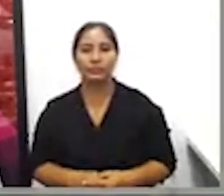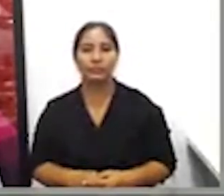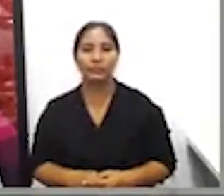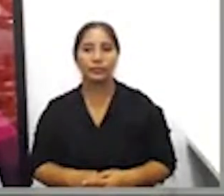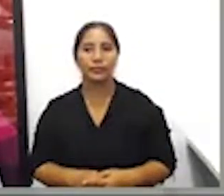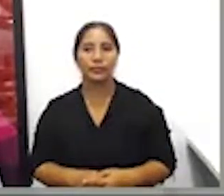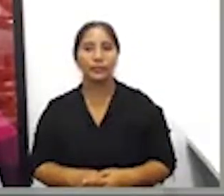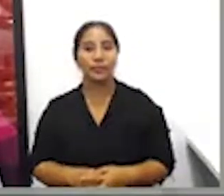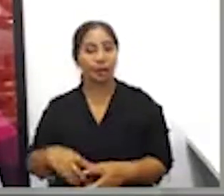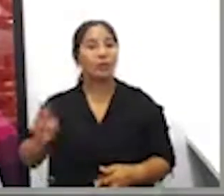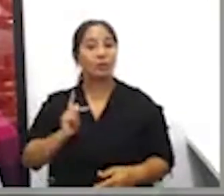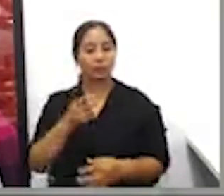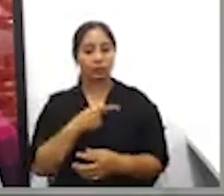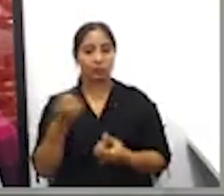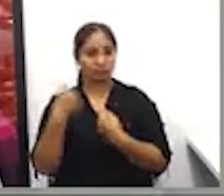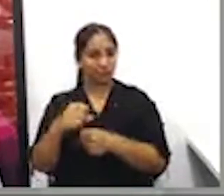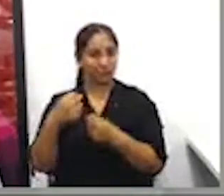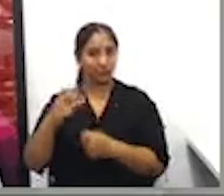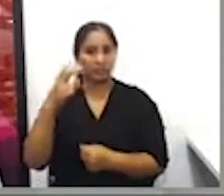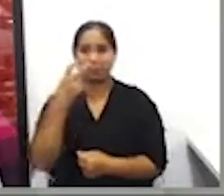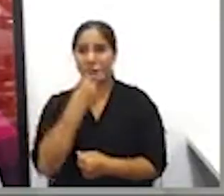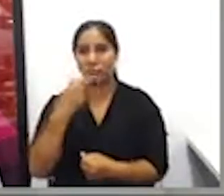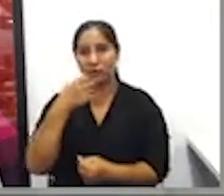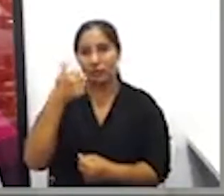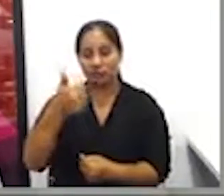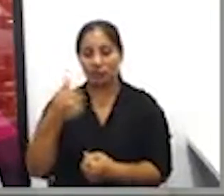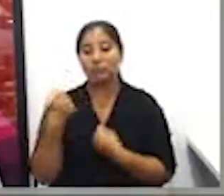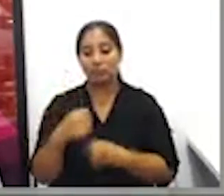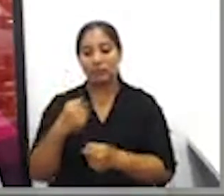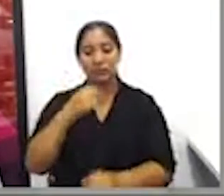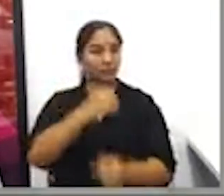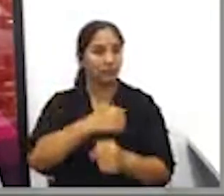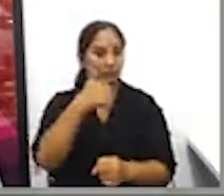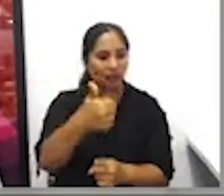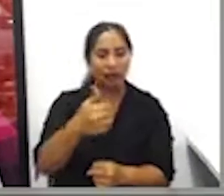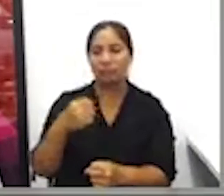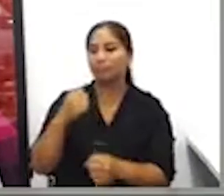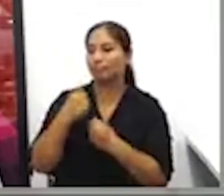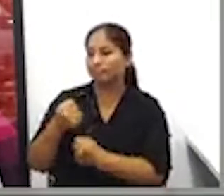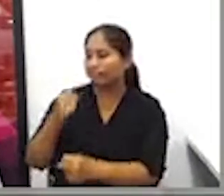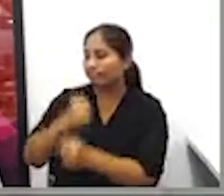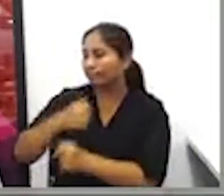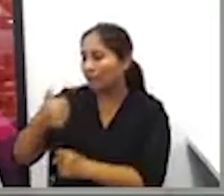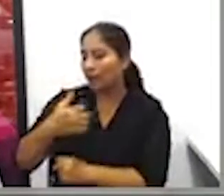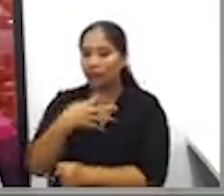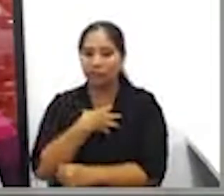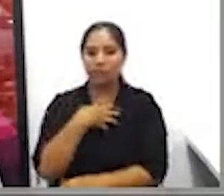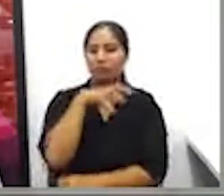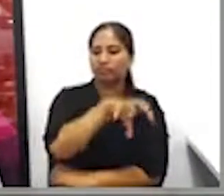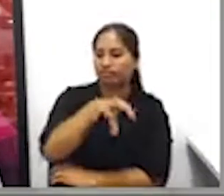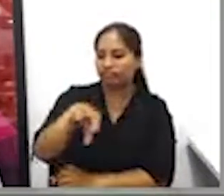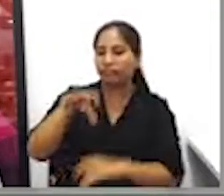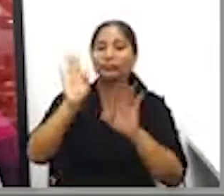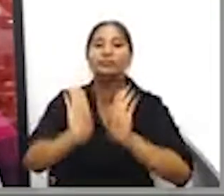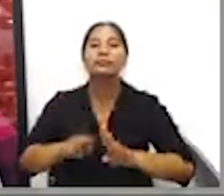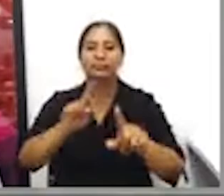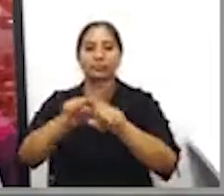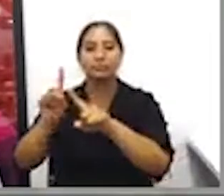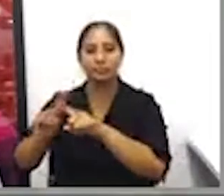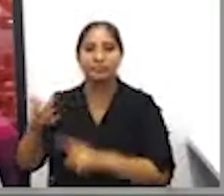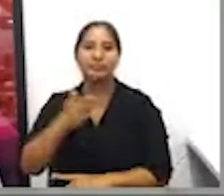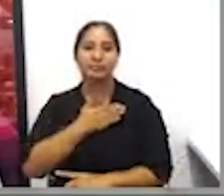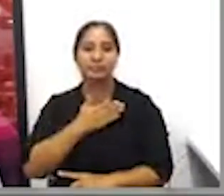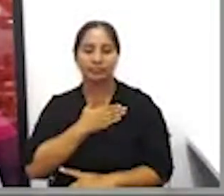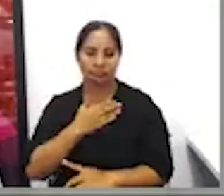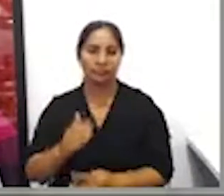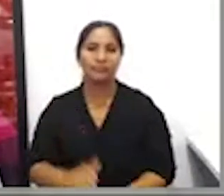I do think it led to mothers feeling not as valued. I think we've gotten a better sense of this